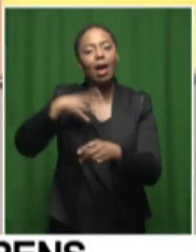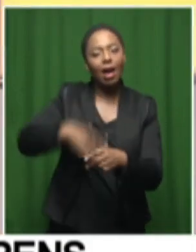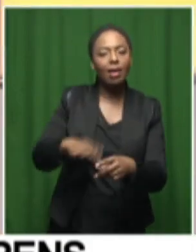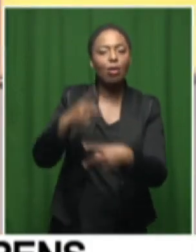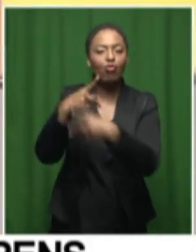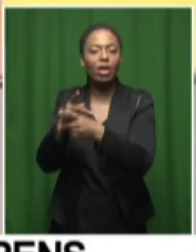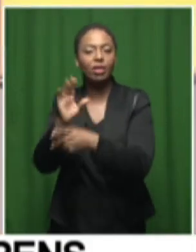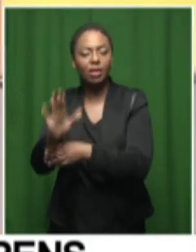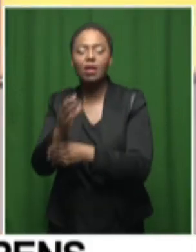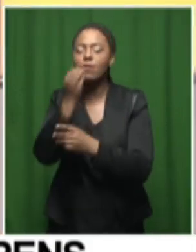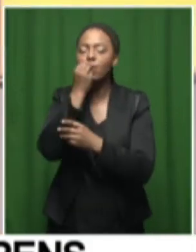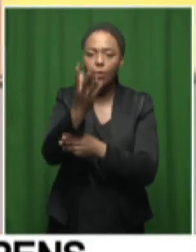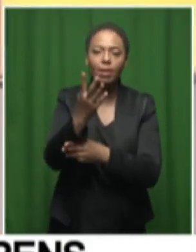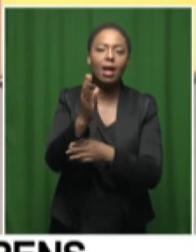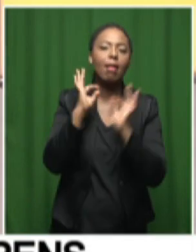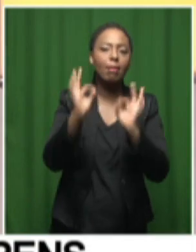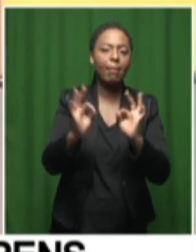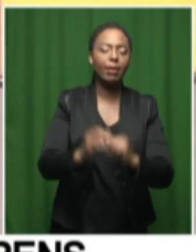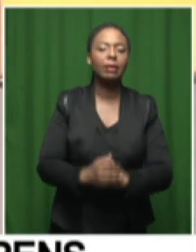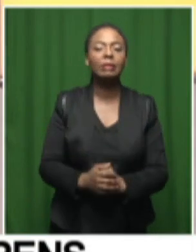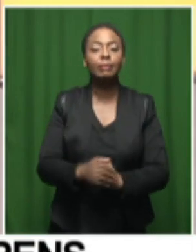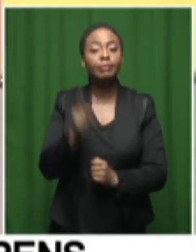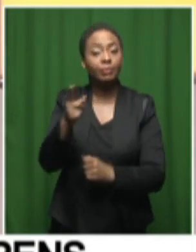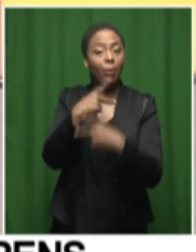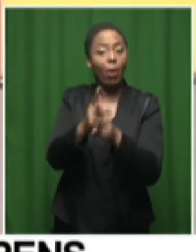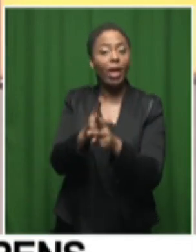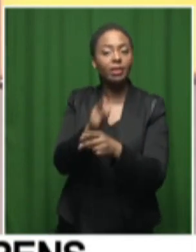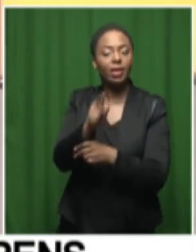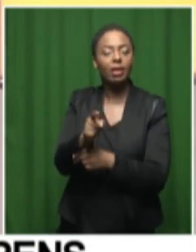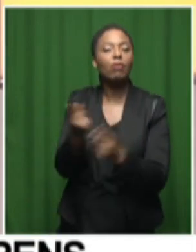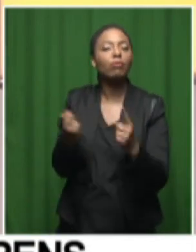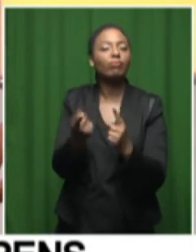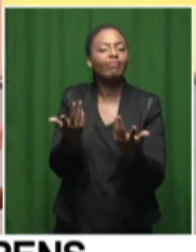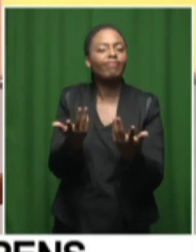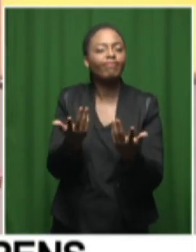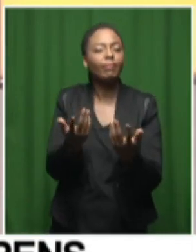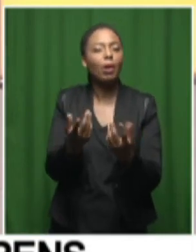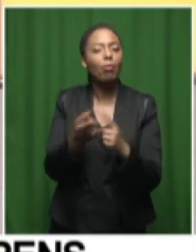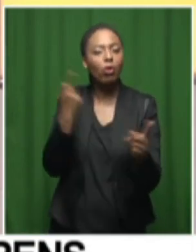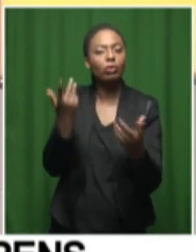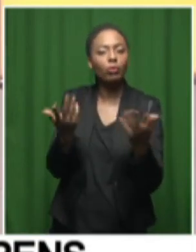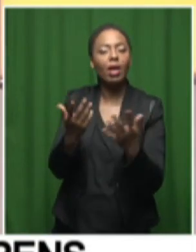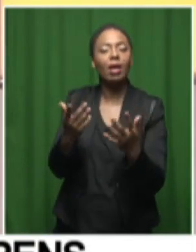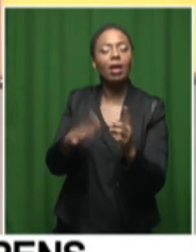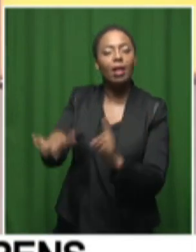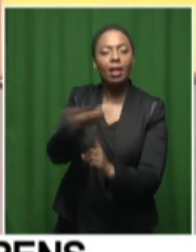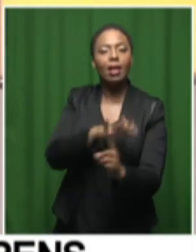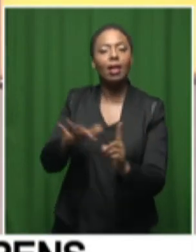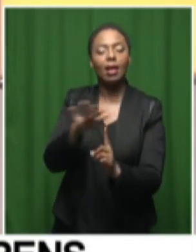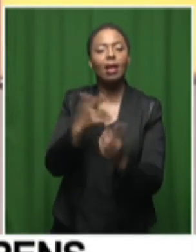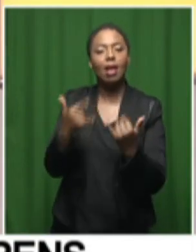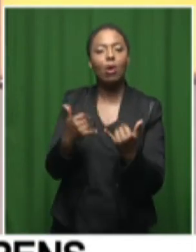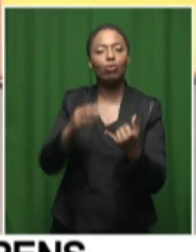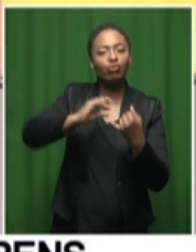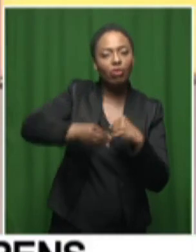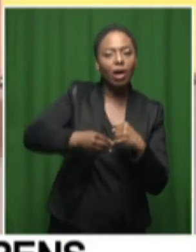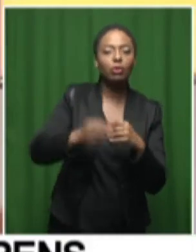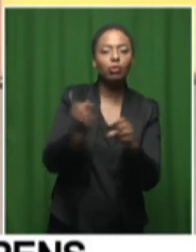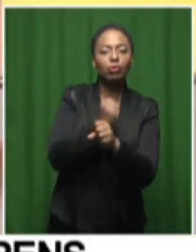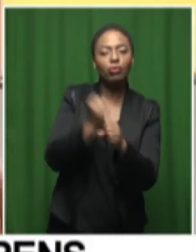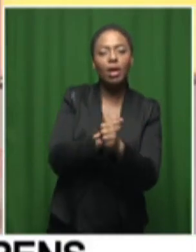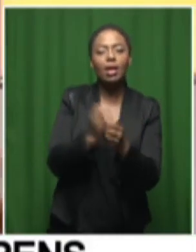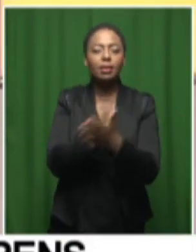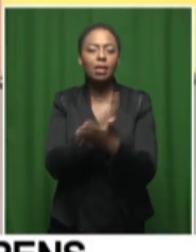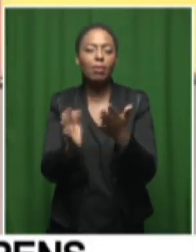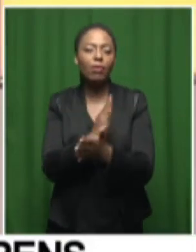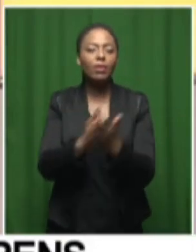production. So it's productions that are mostly based in, it's protest theatre essentially, because our set work is trying to still rectify some